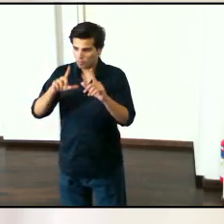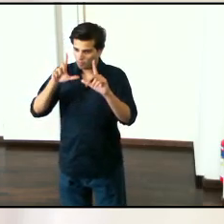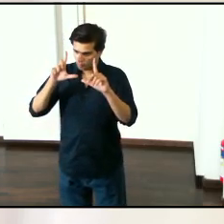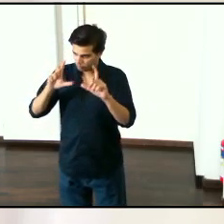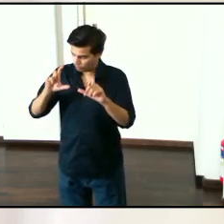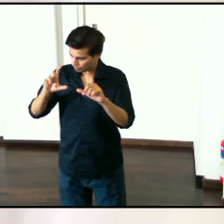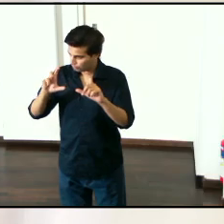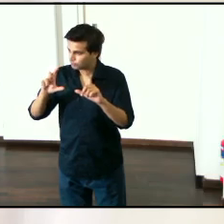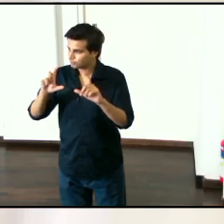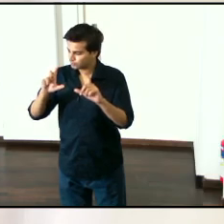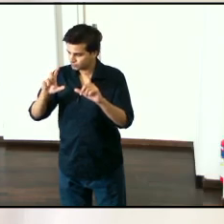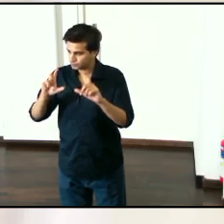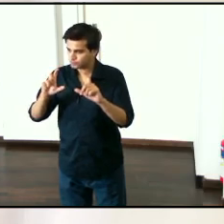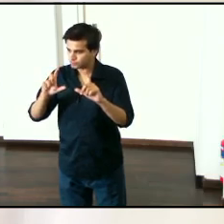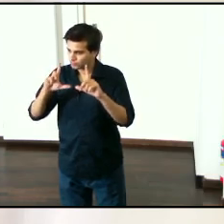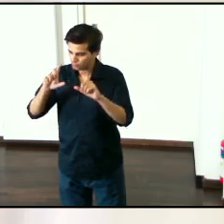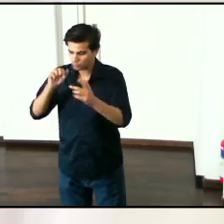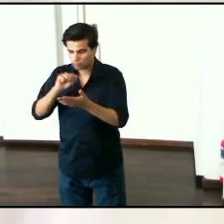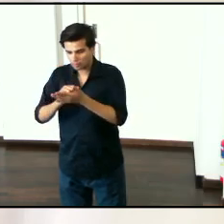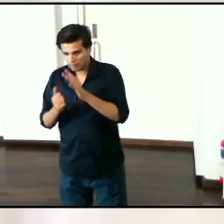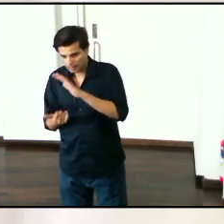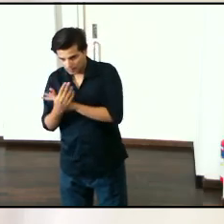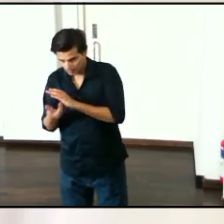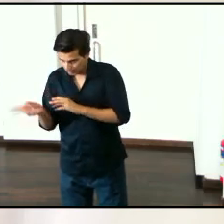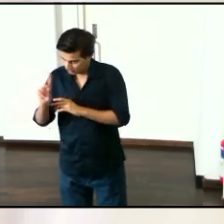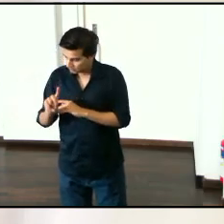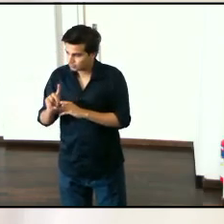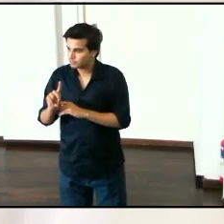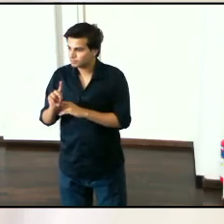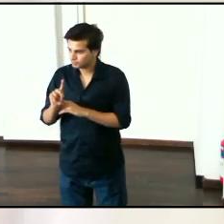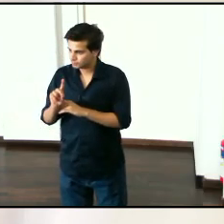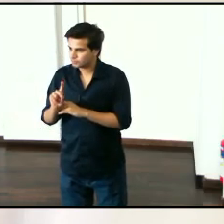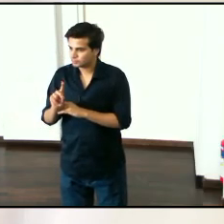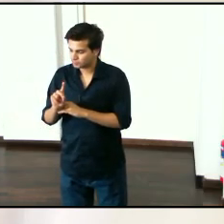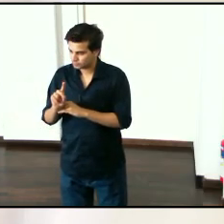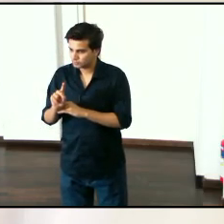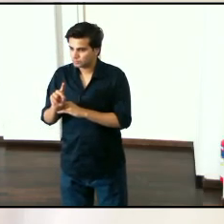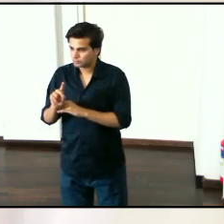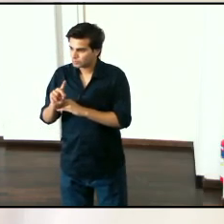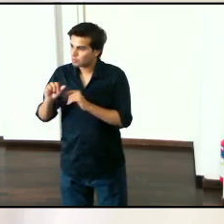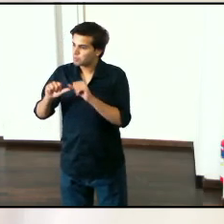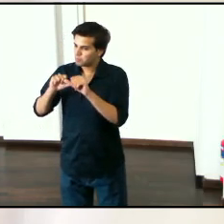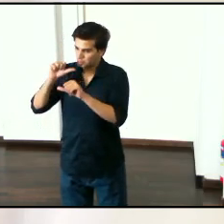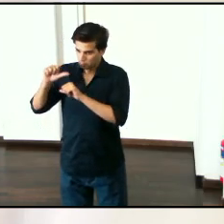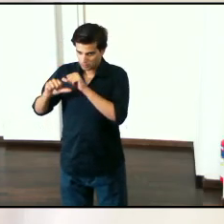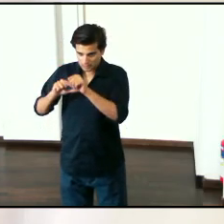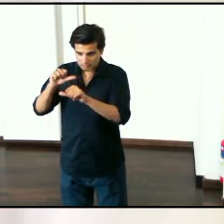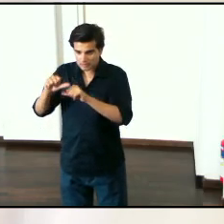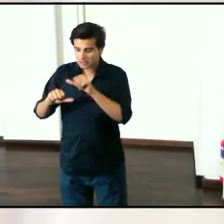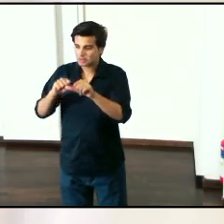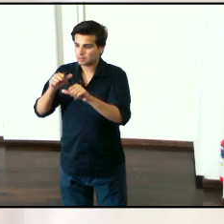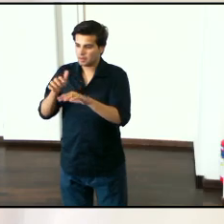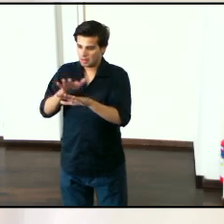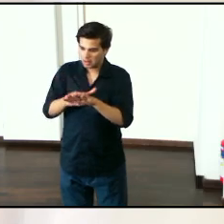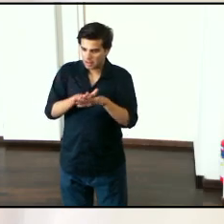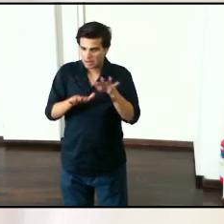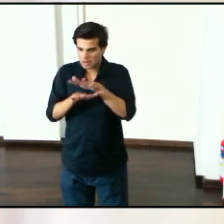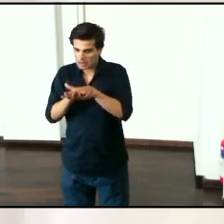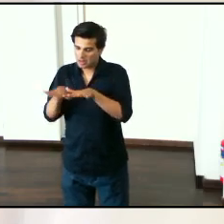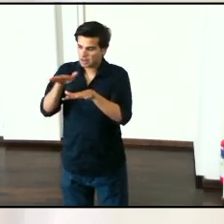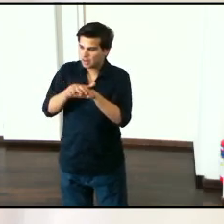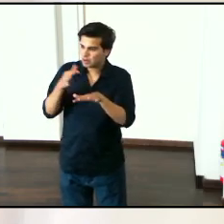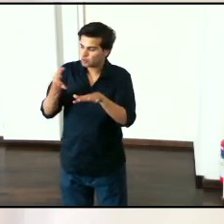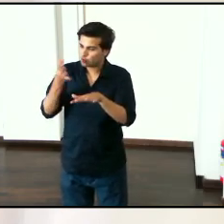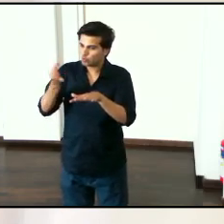and, printed again, and, so a process, there's a new layer, as it were,